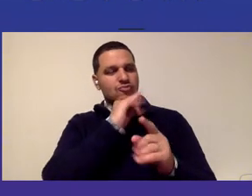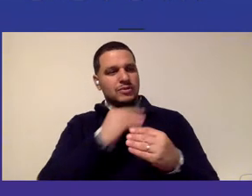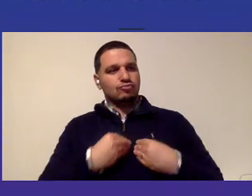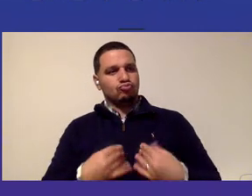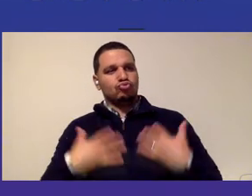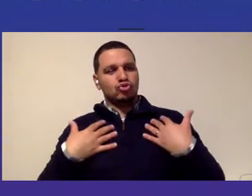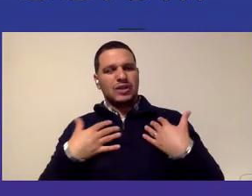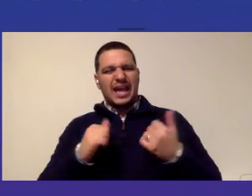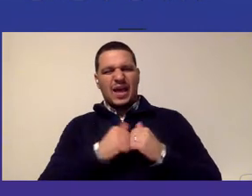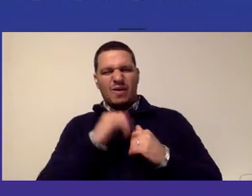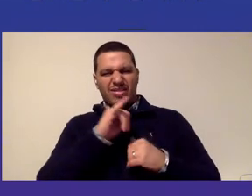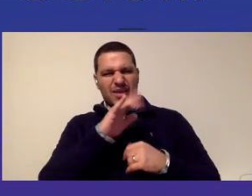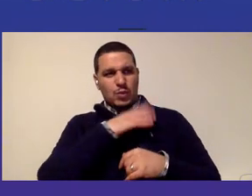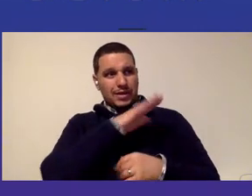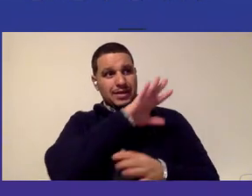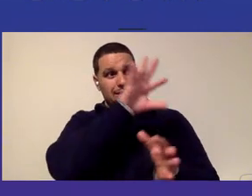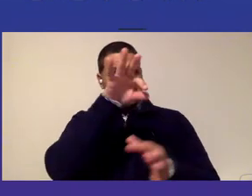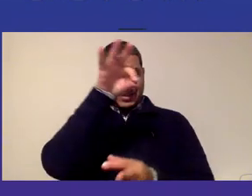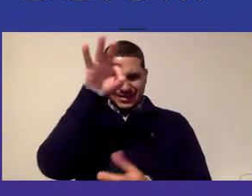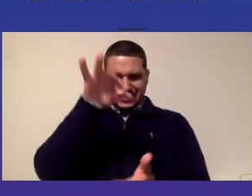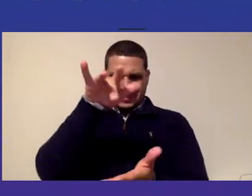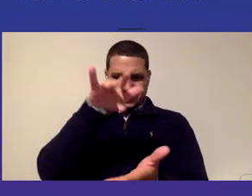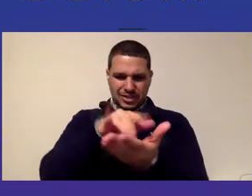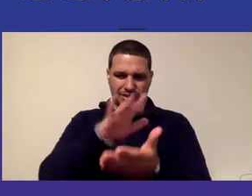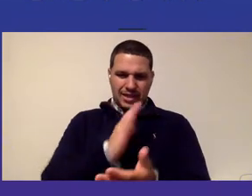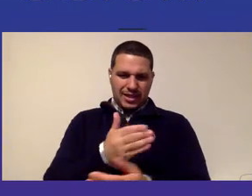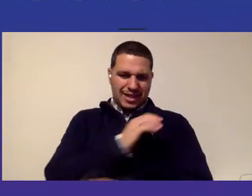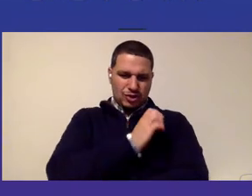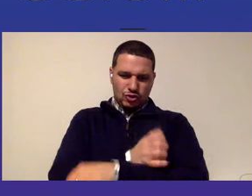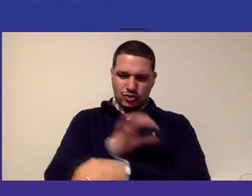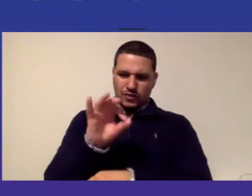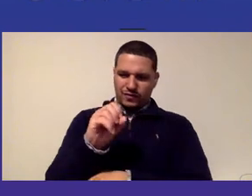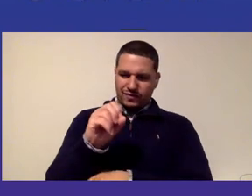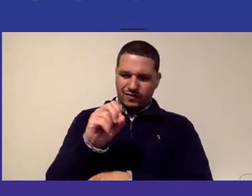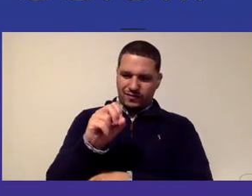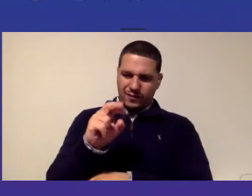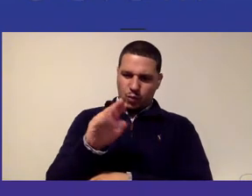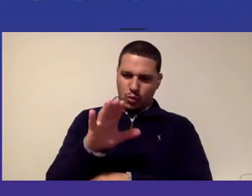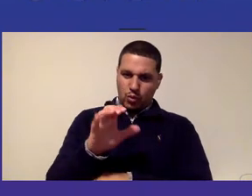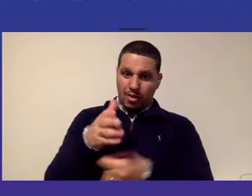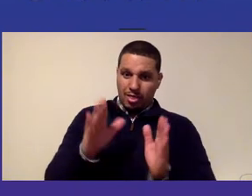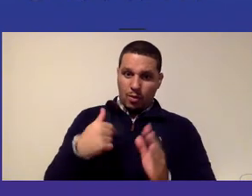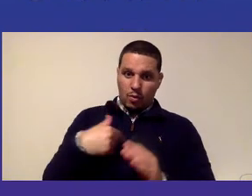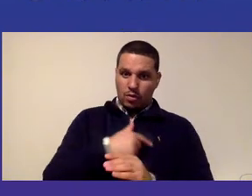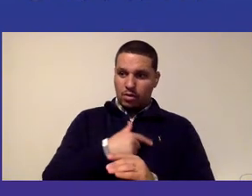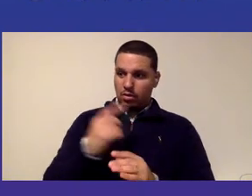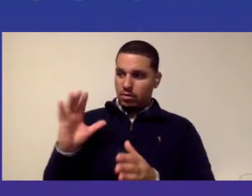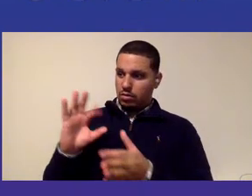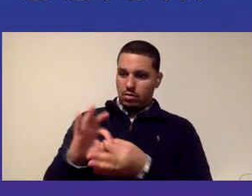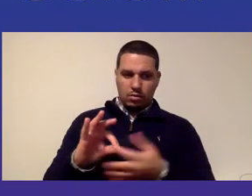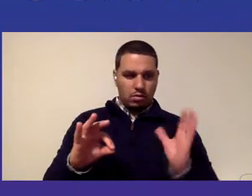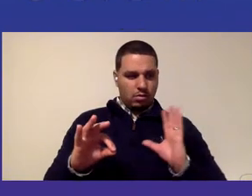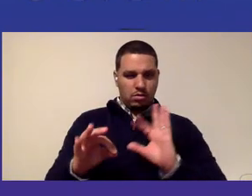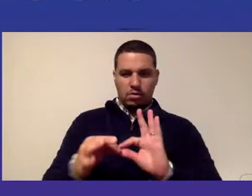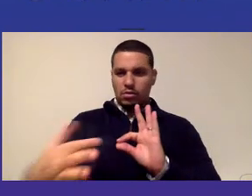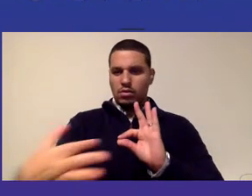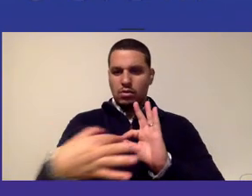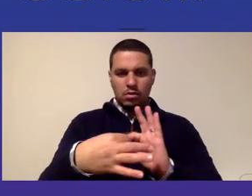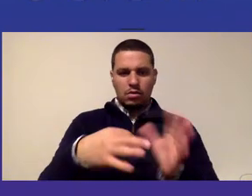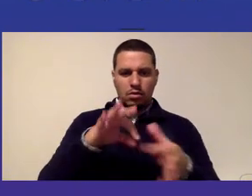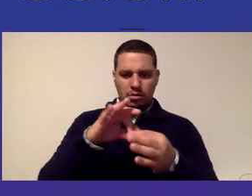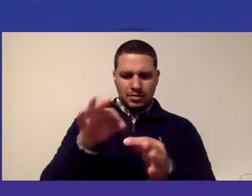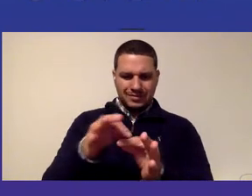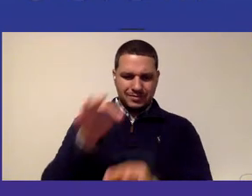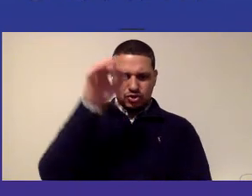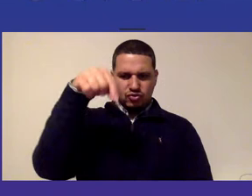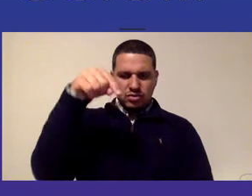that collective energetic force that allows us to bind to one another through spirit? And here I am talking